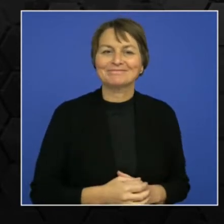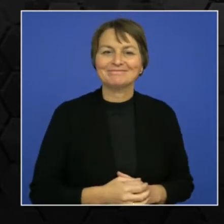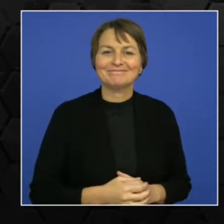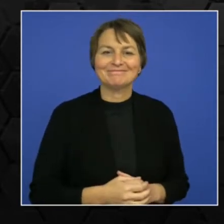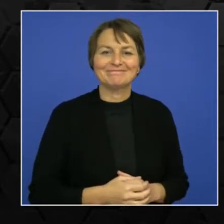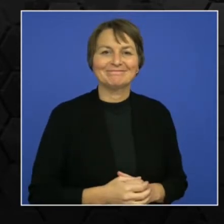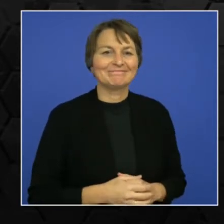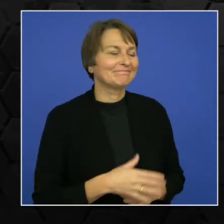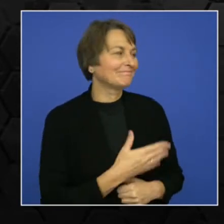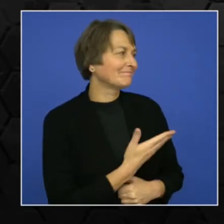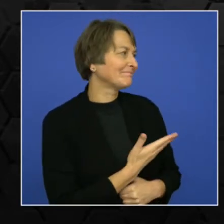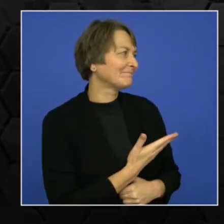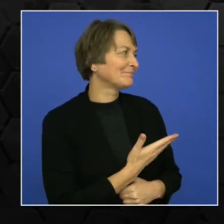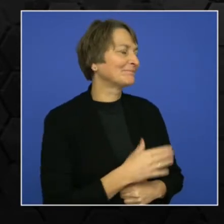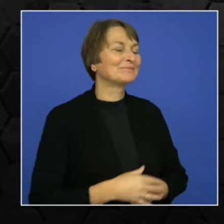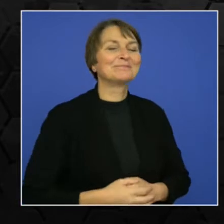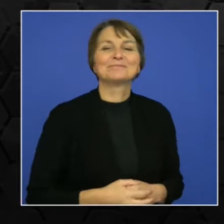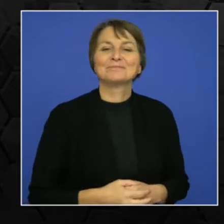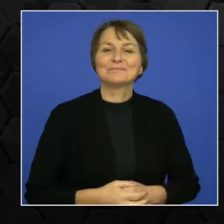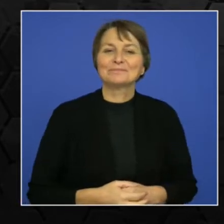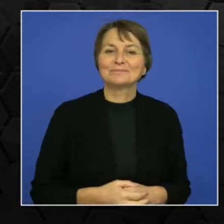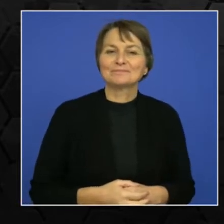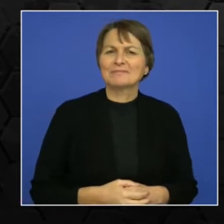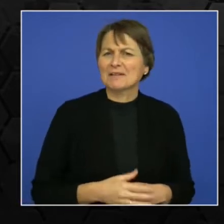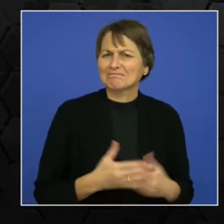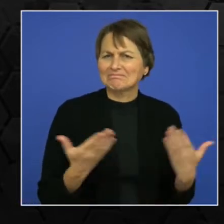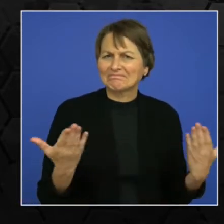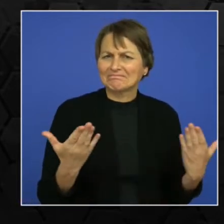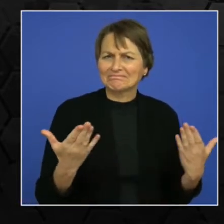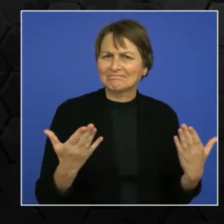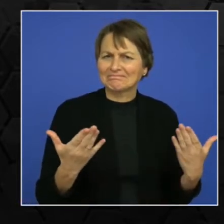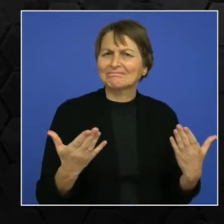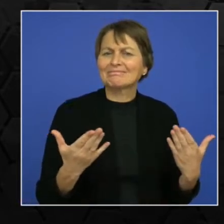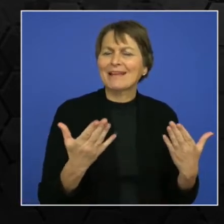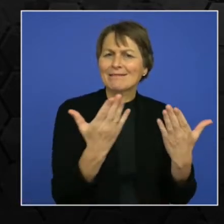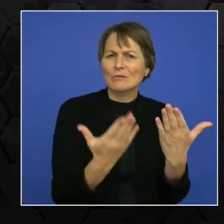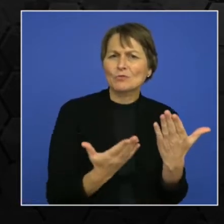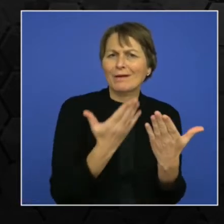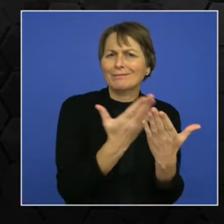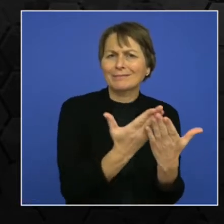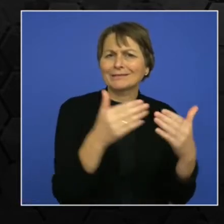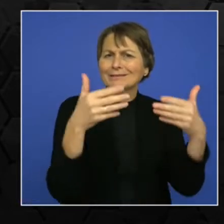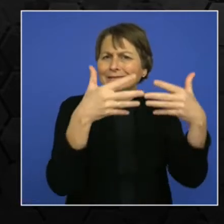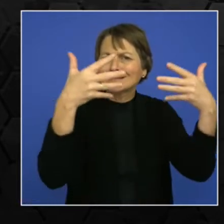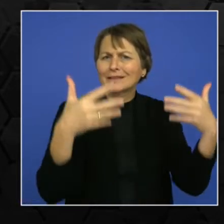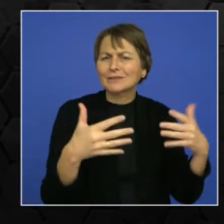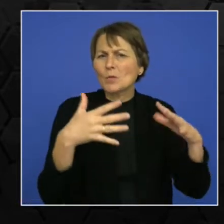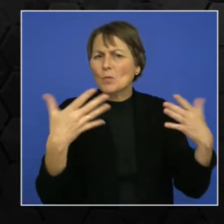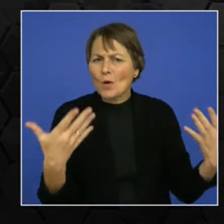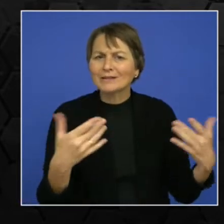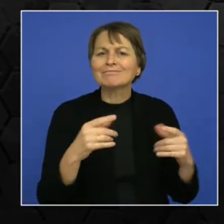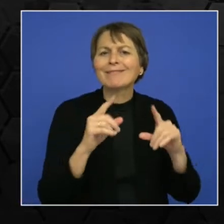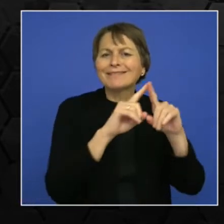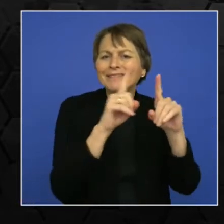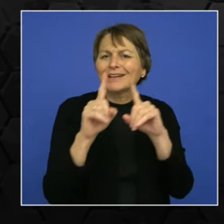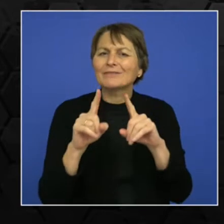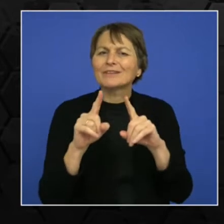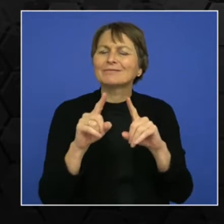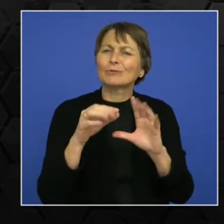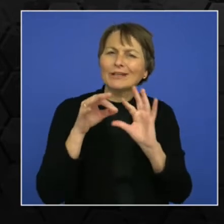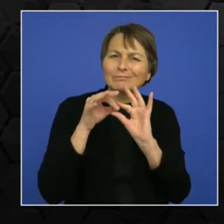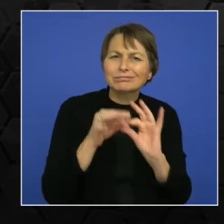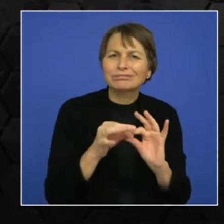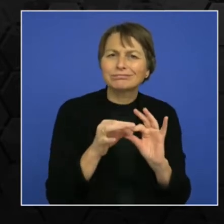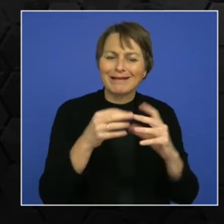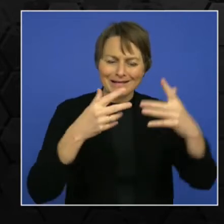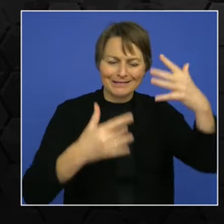introduction part, like recommendation systems are like general data science application. Like data science is all about providing